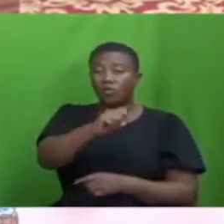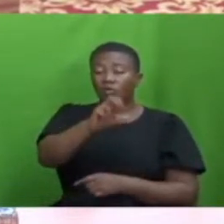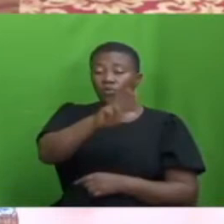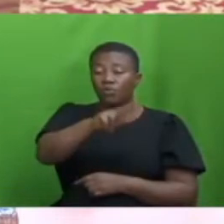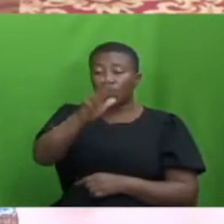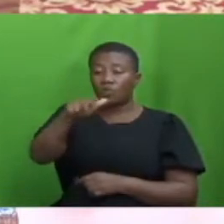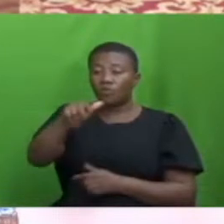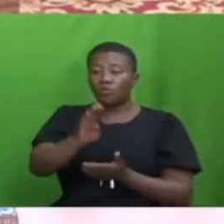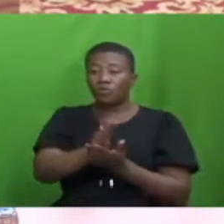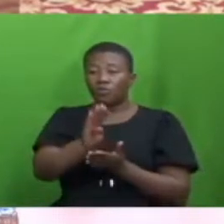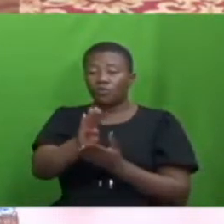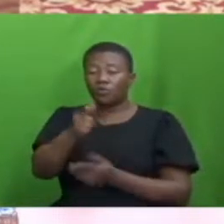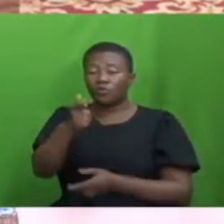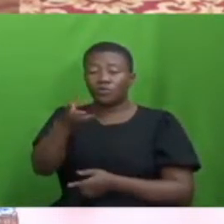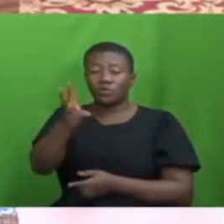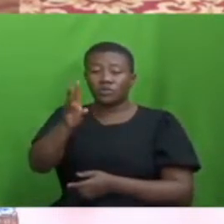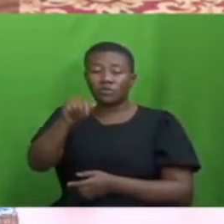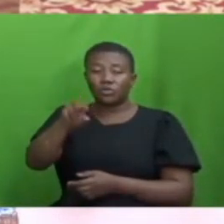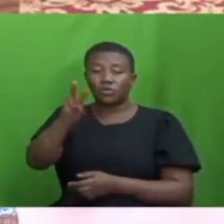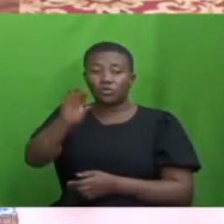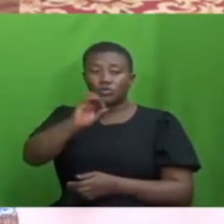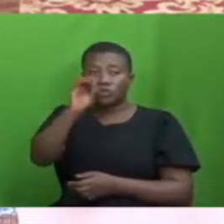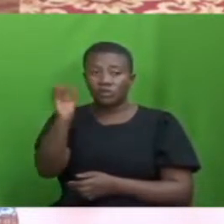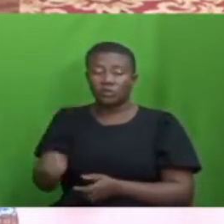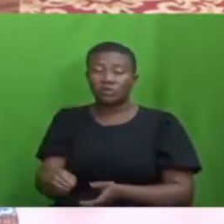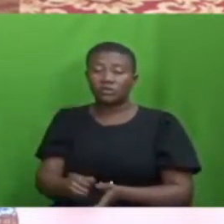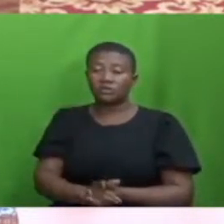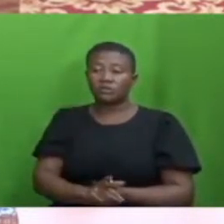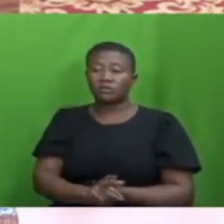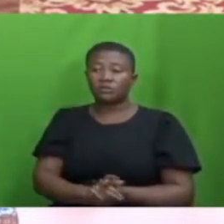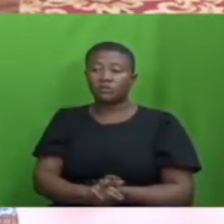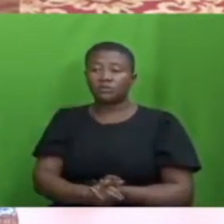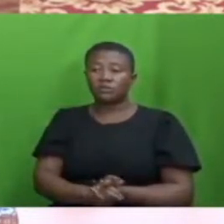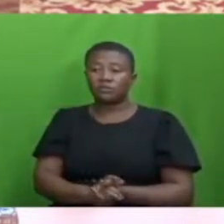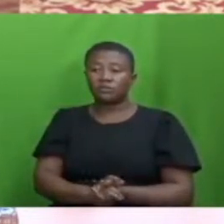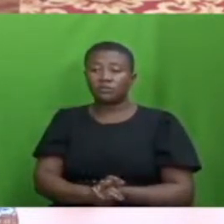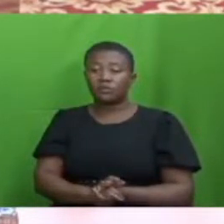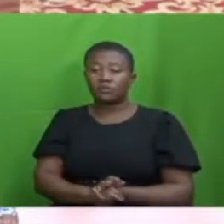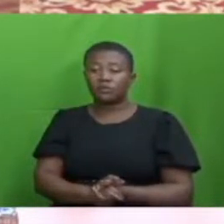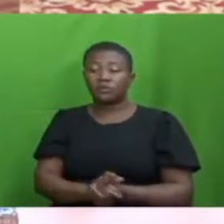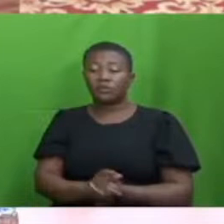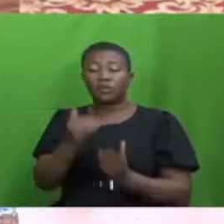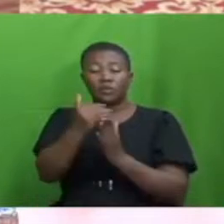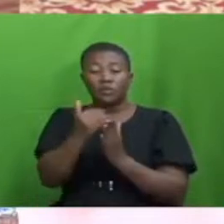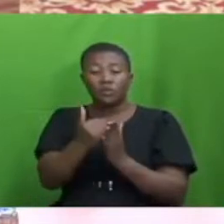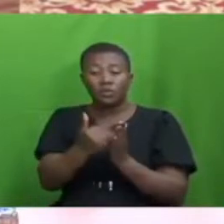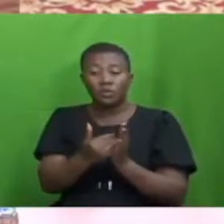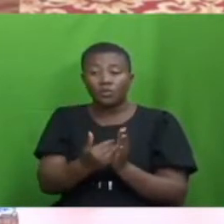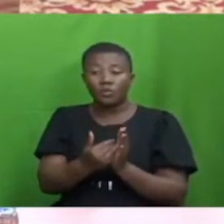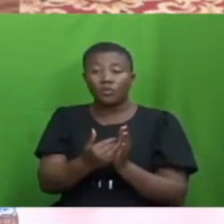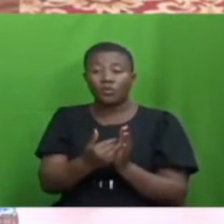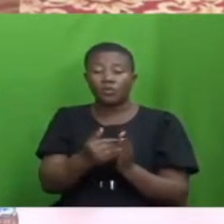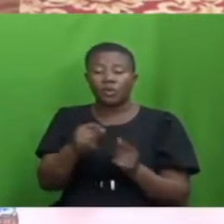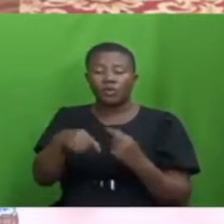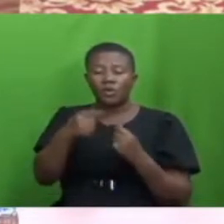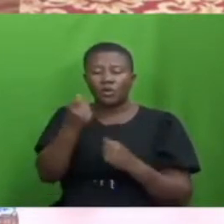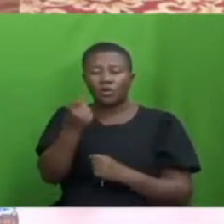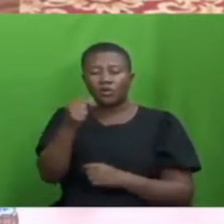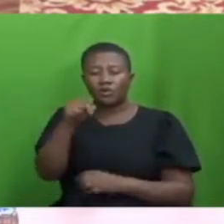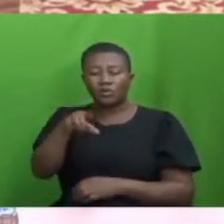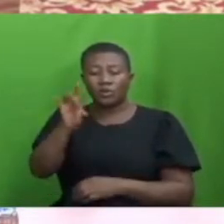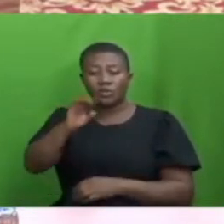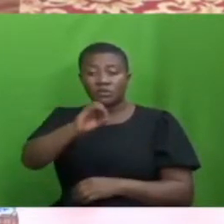billion, 22.6% of GDP. Overall budget deficit on commitment basis was 11.8%